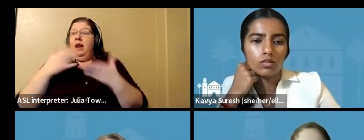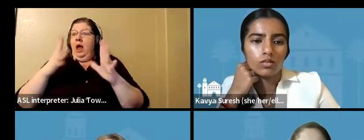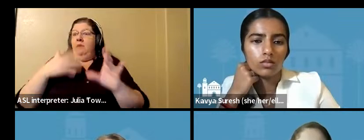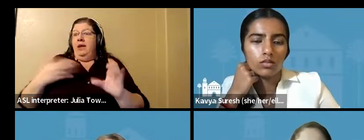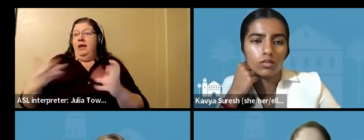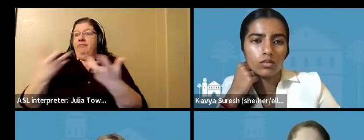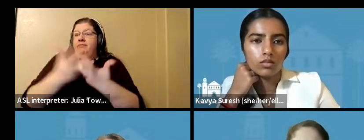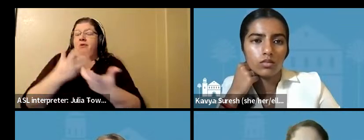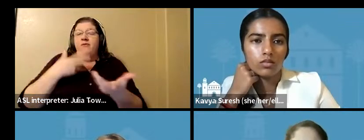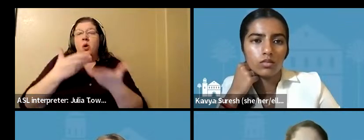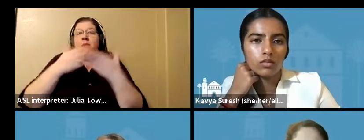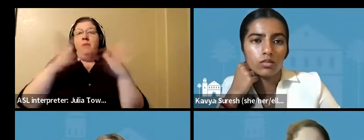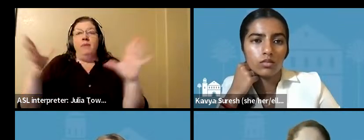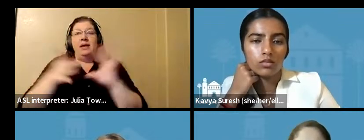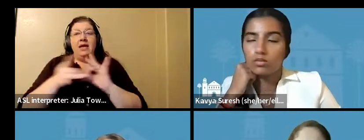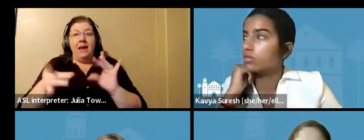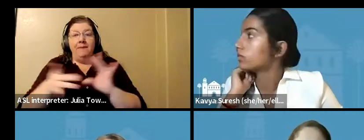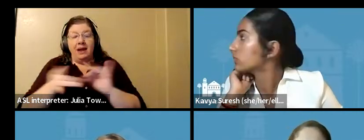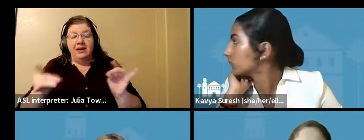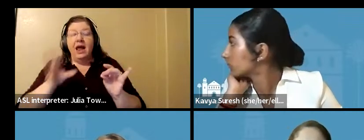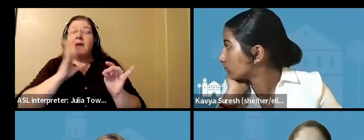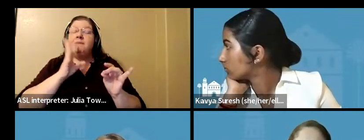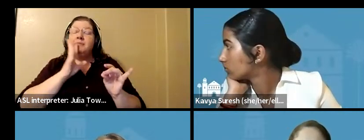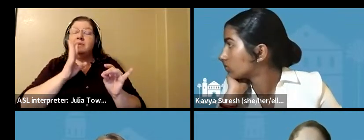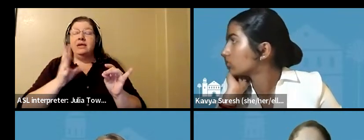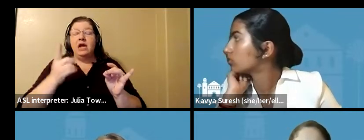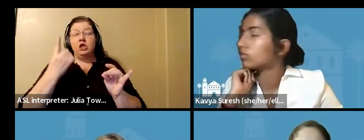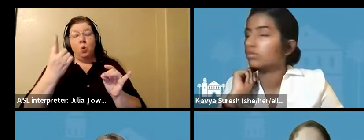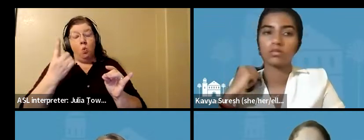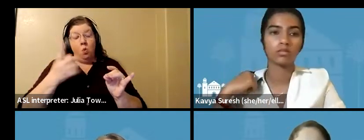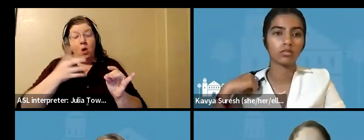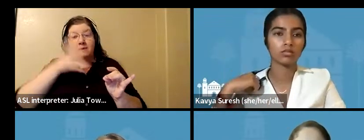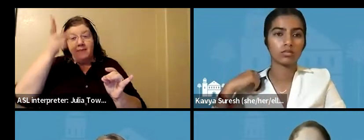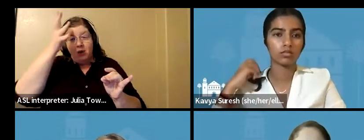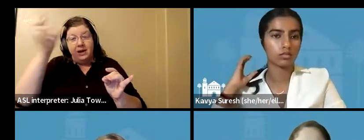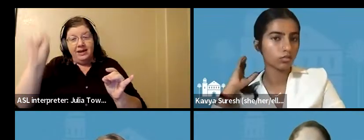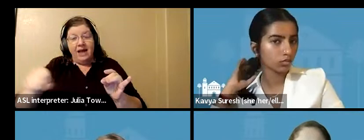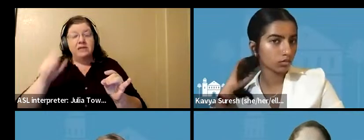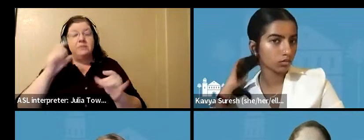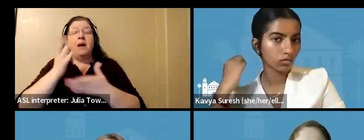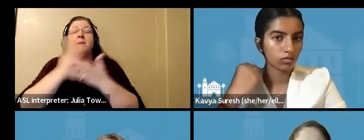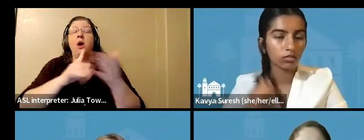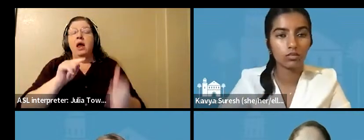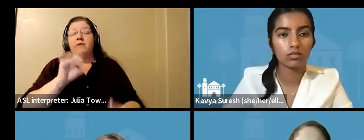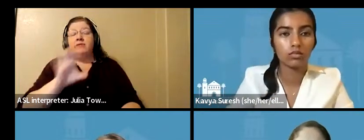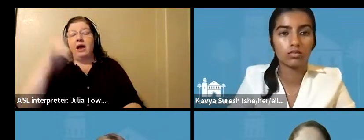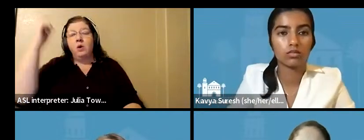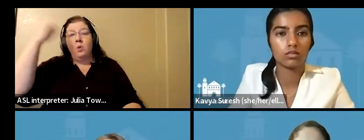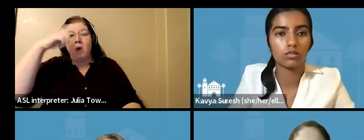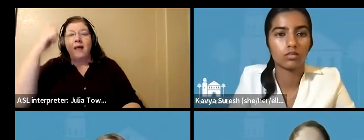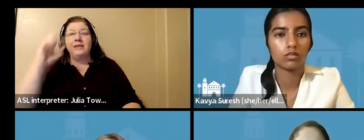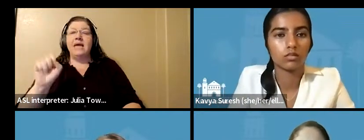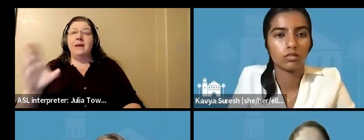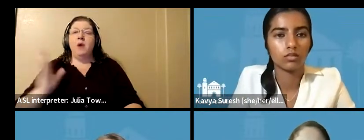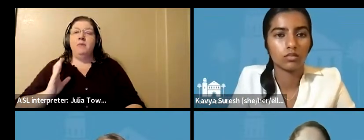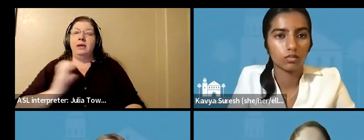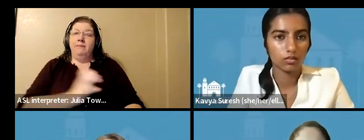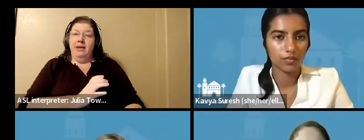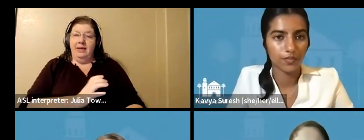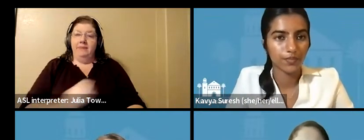comment. And again, I'm speaking as one parent, but also part of the TechWise Santa Barbara committee.